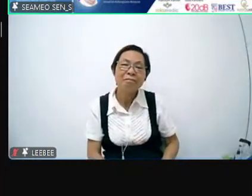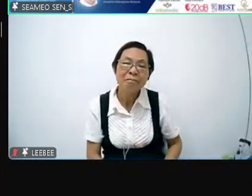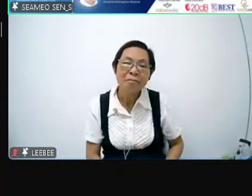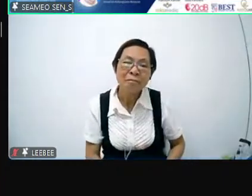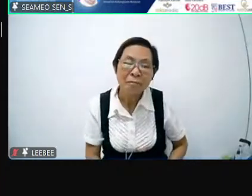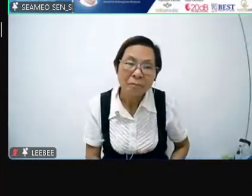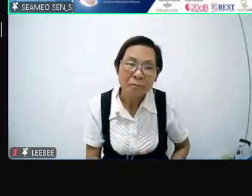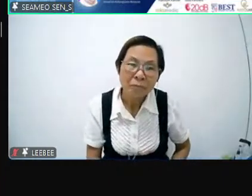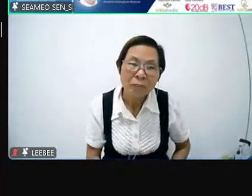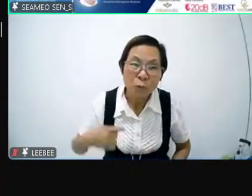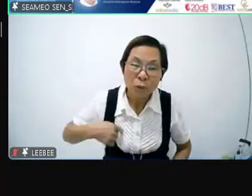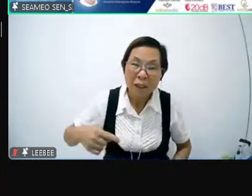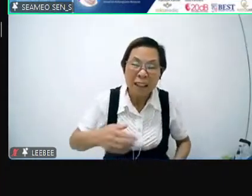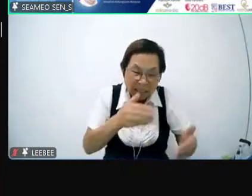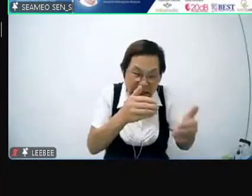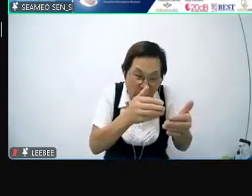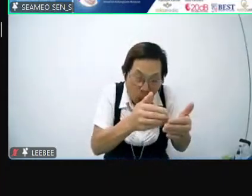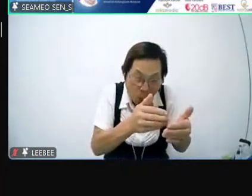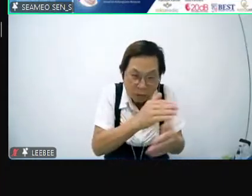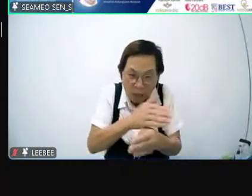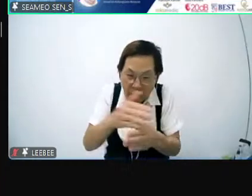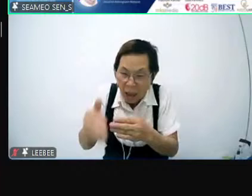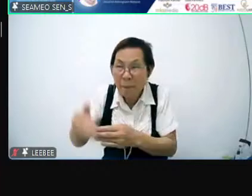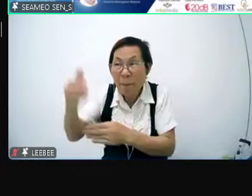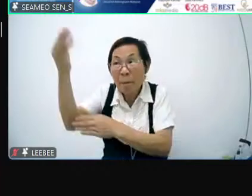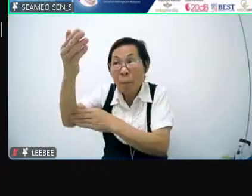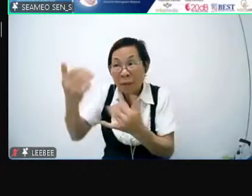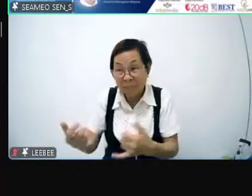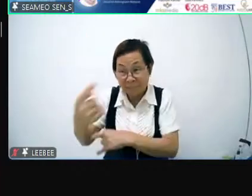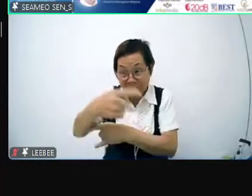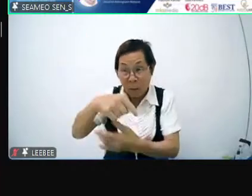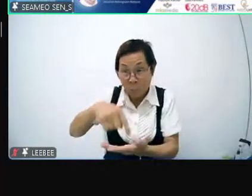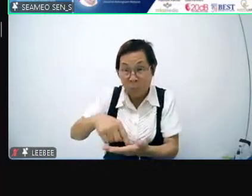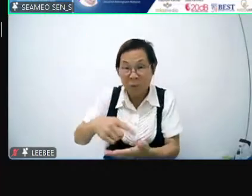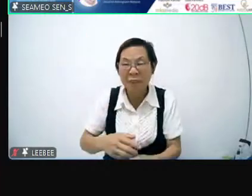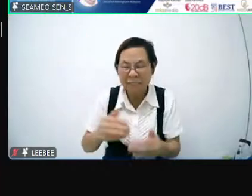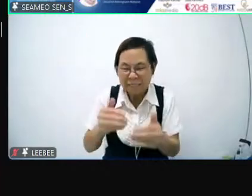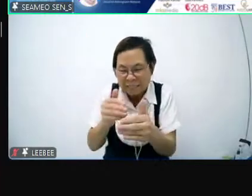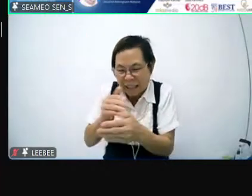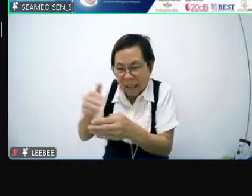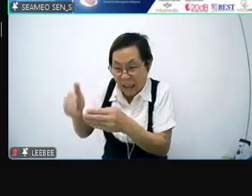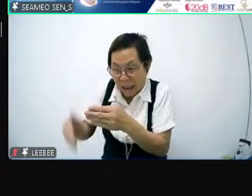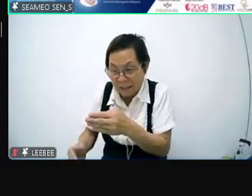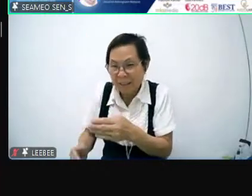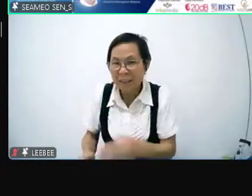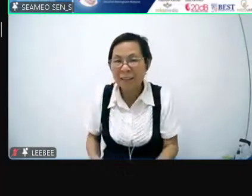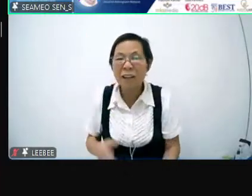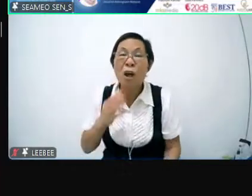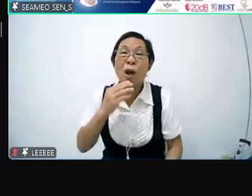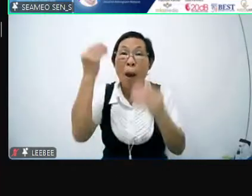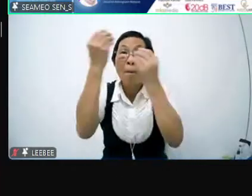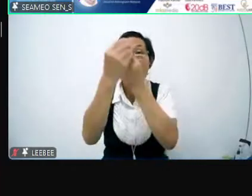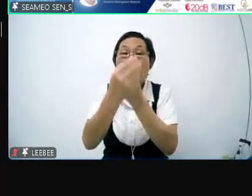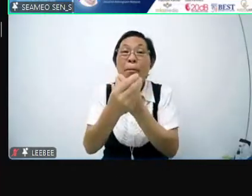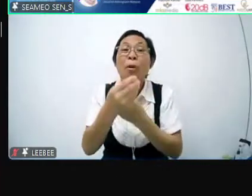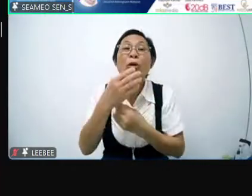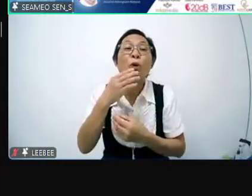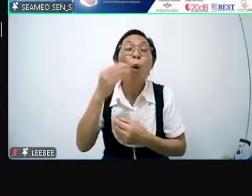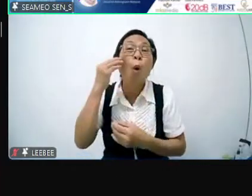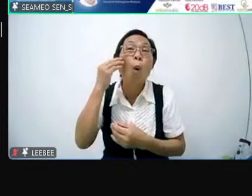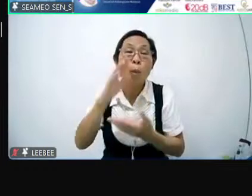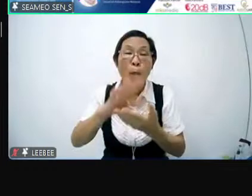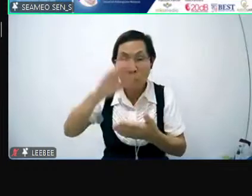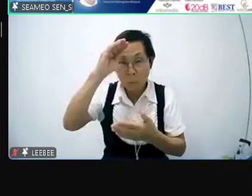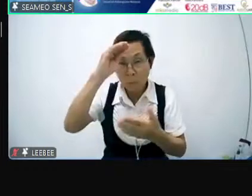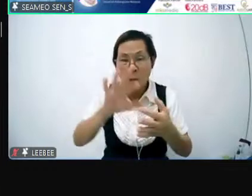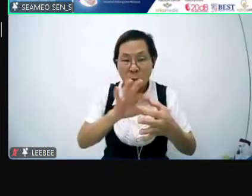So we're almost at the end of the topics today. So take home message. Collaboration